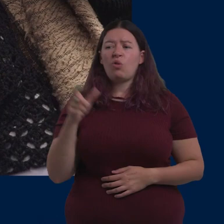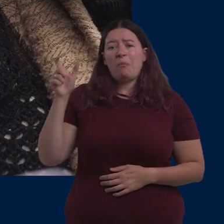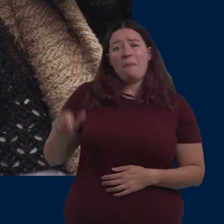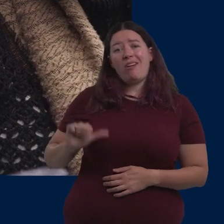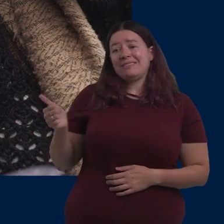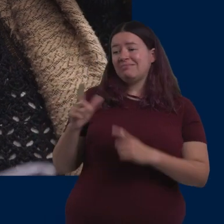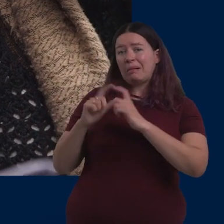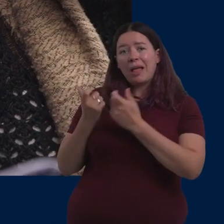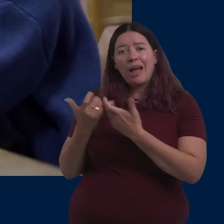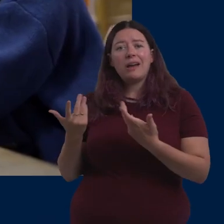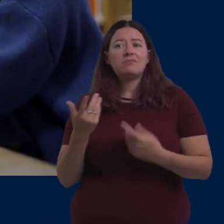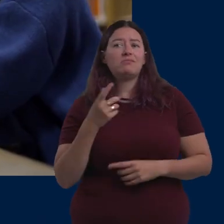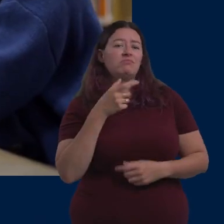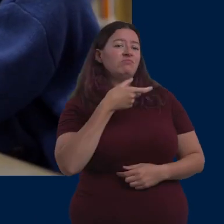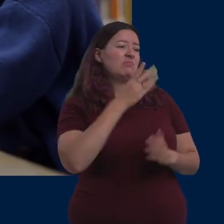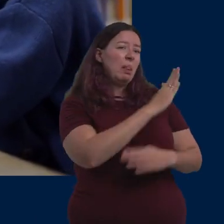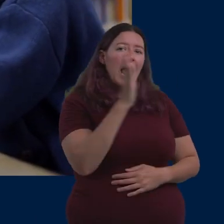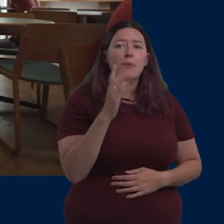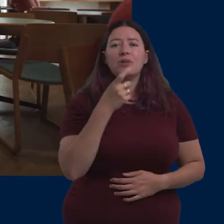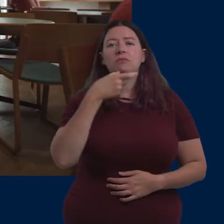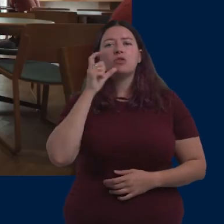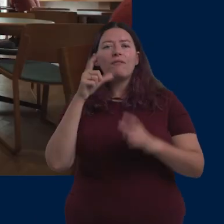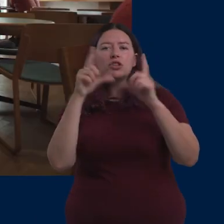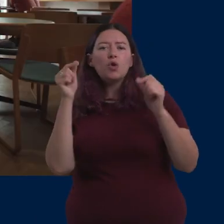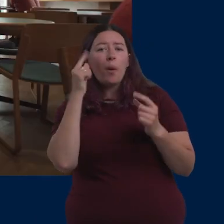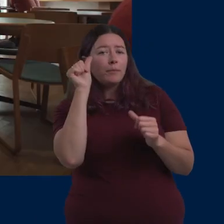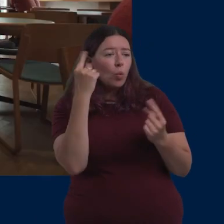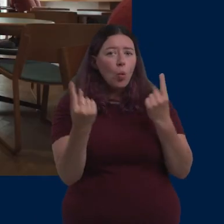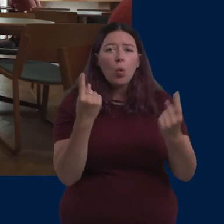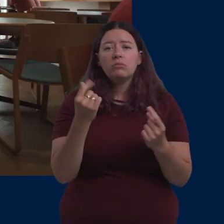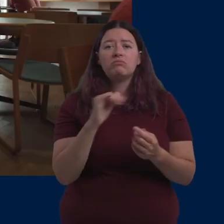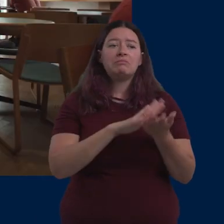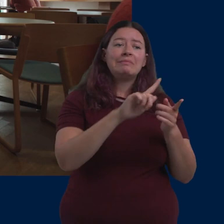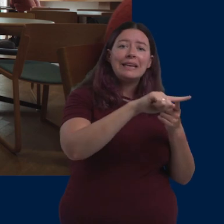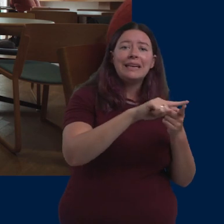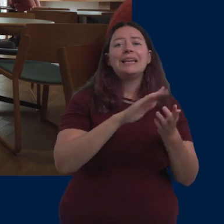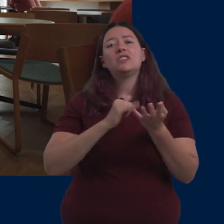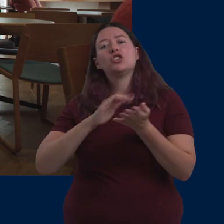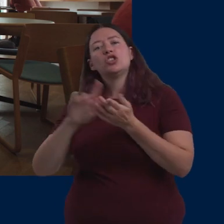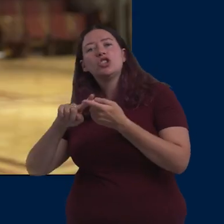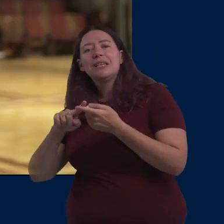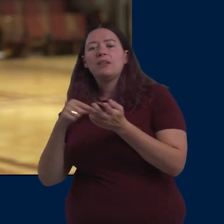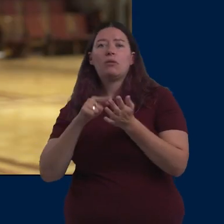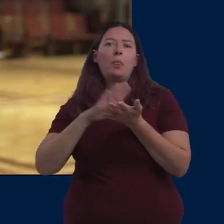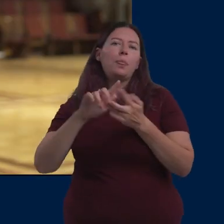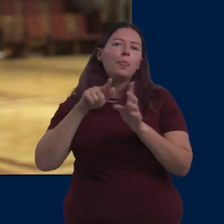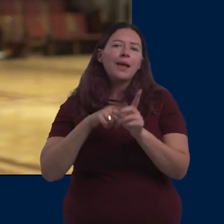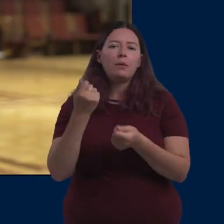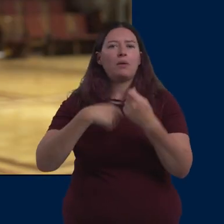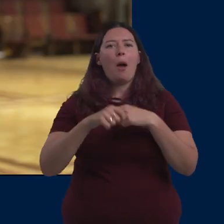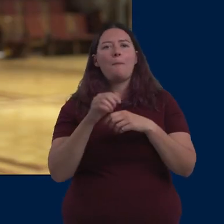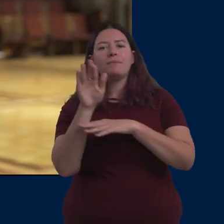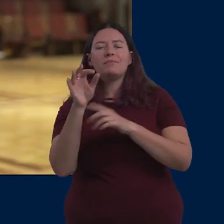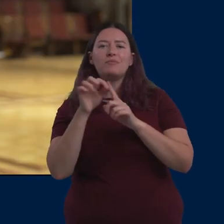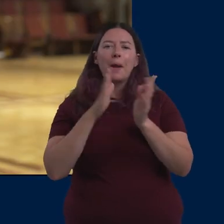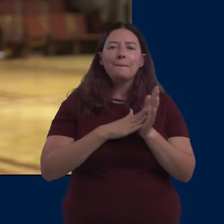know that person next to you in the classroom, in the library, or in the coffee shop. He, she, or they might be a future prime minister,